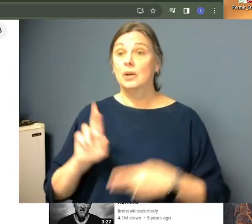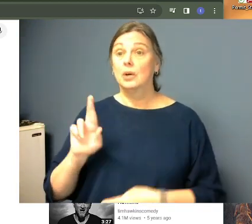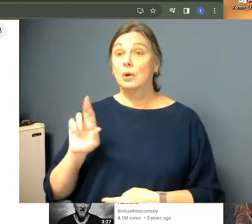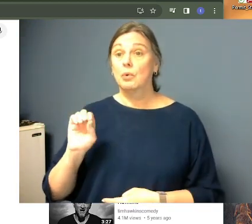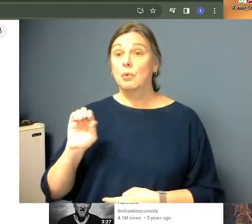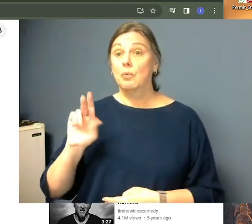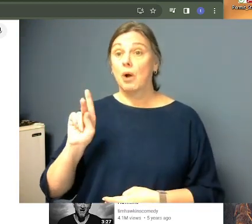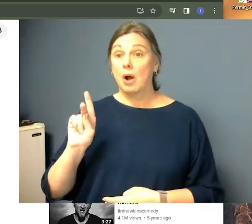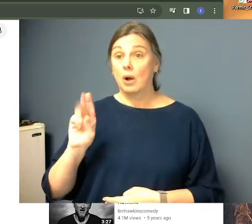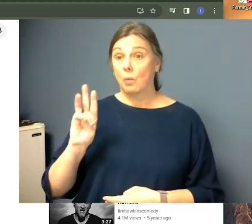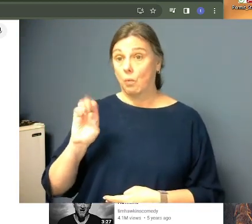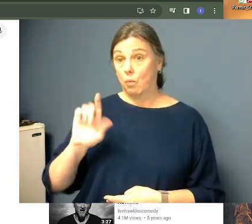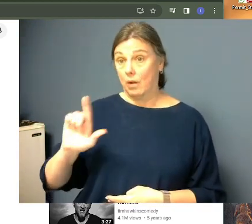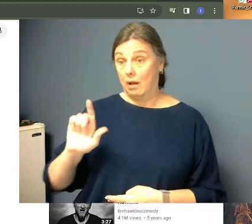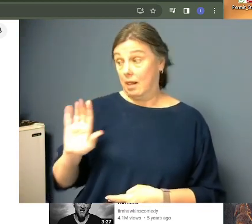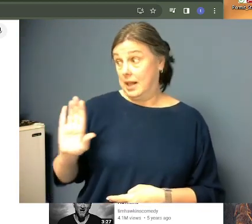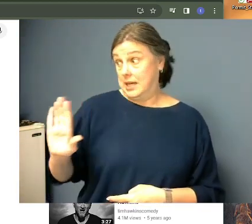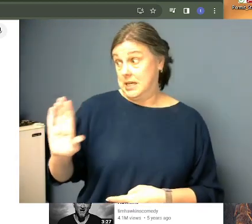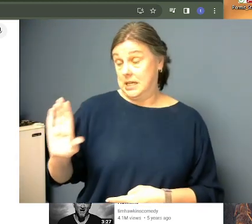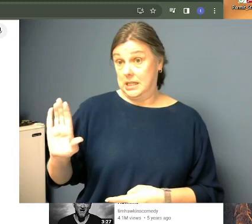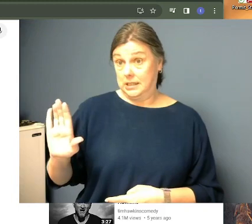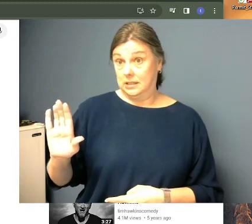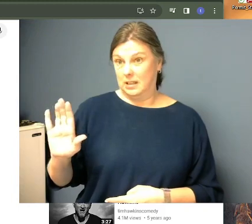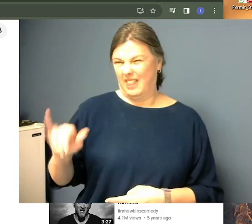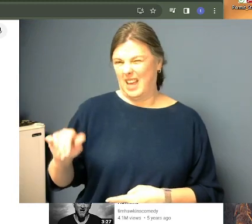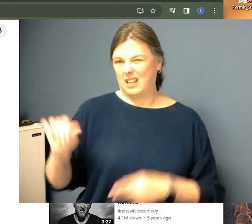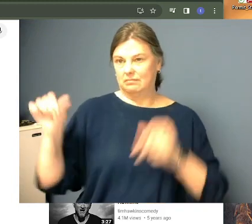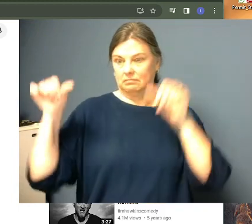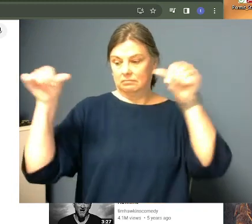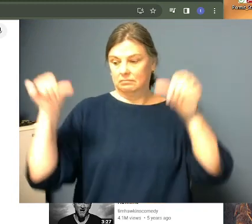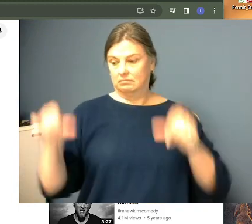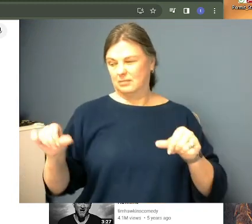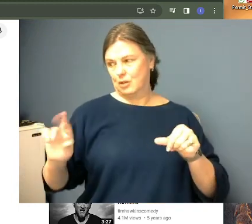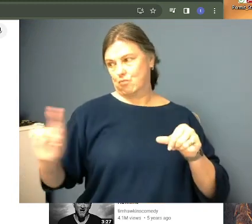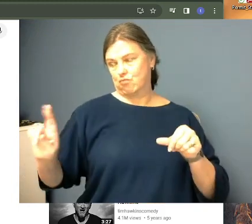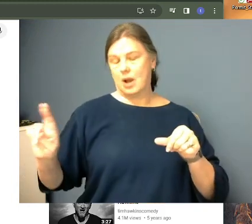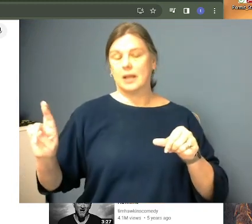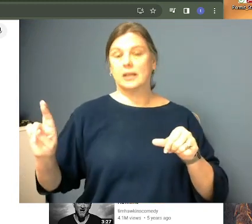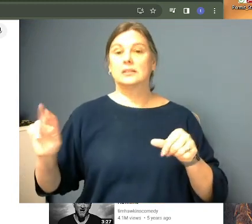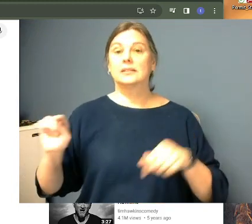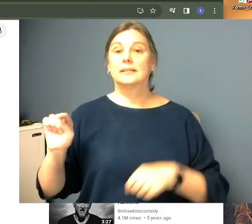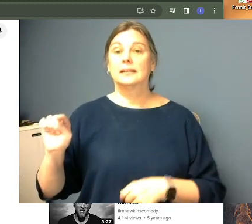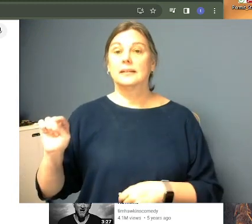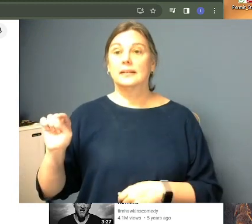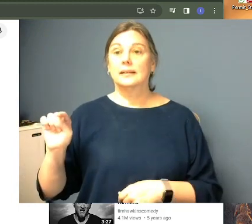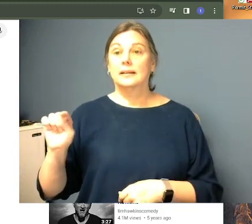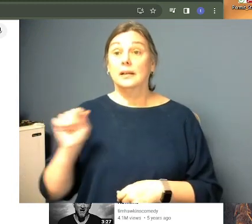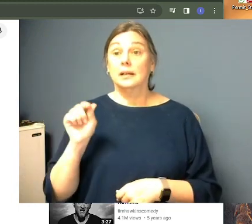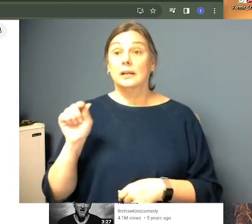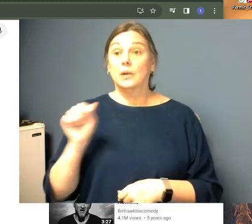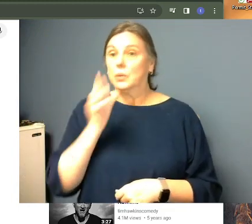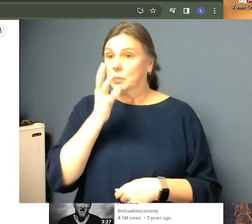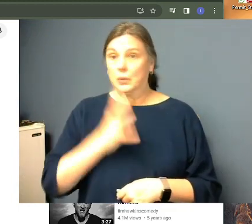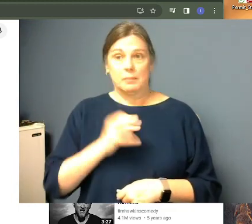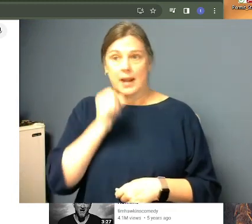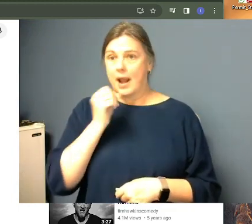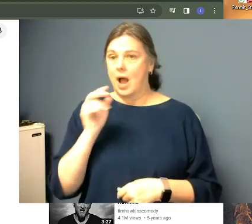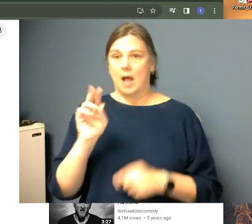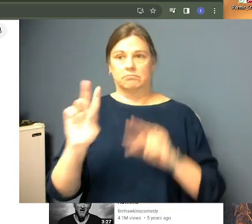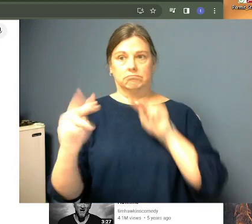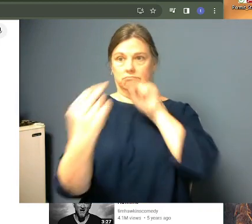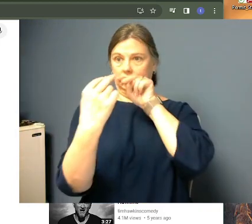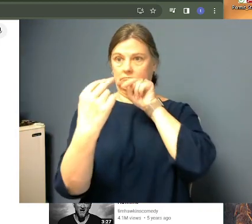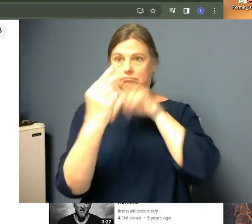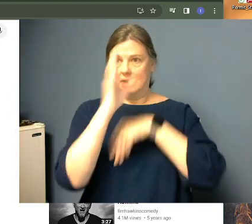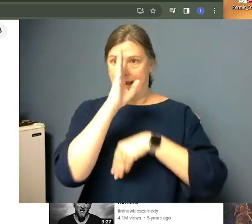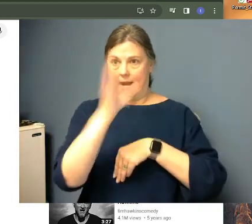PowerPoint, she's not looking at us. However, usually when we talk about this in class, students agree